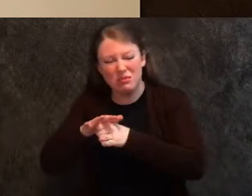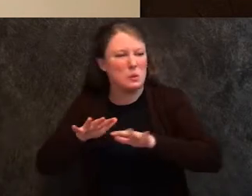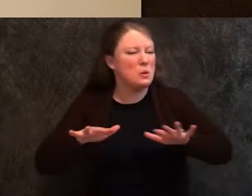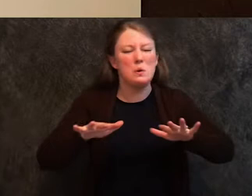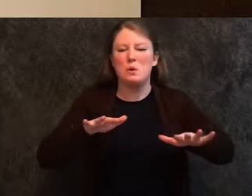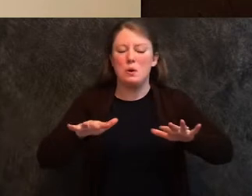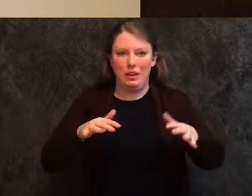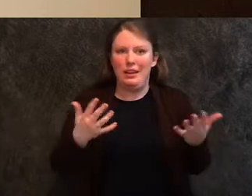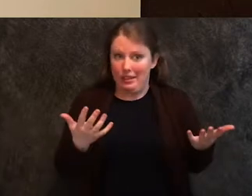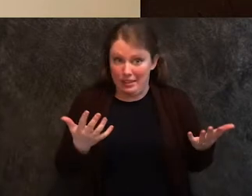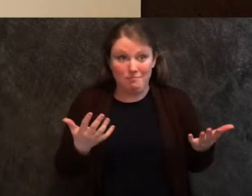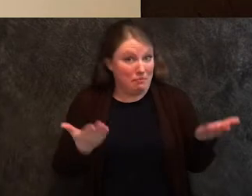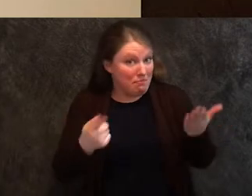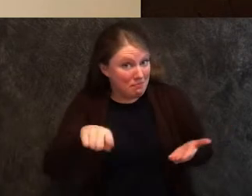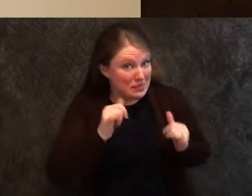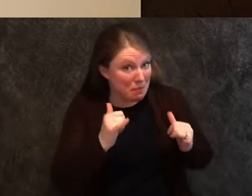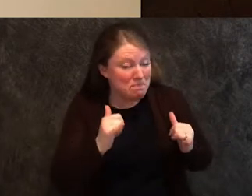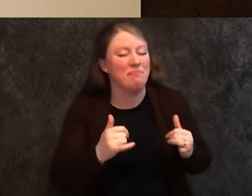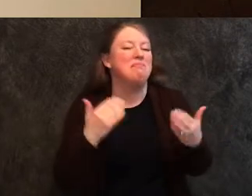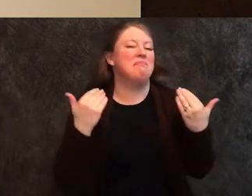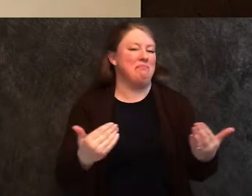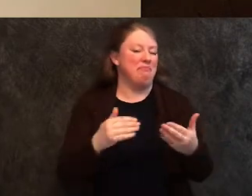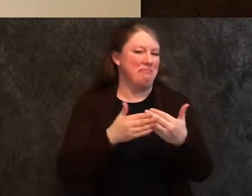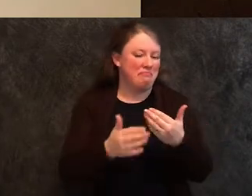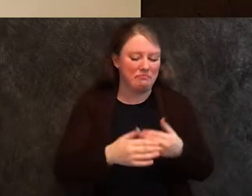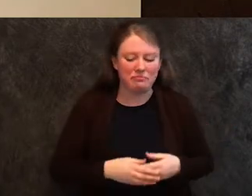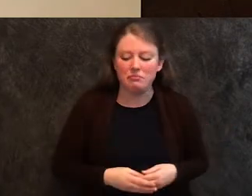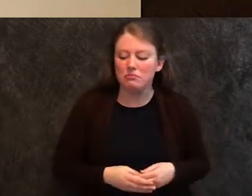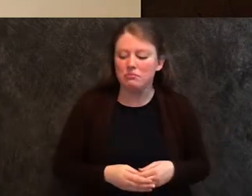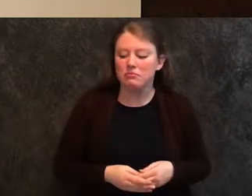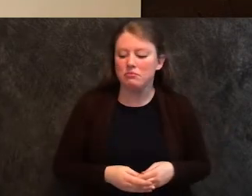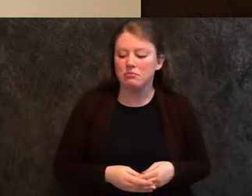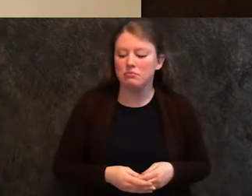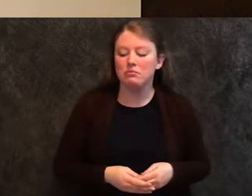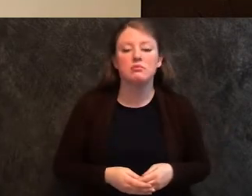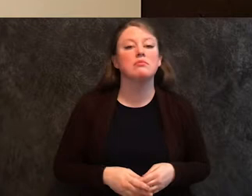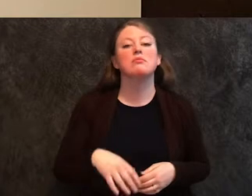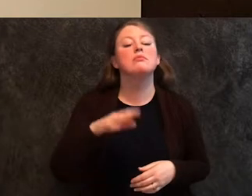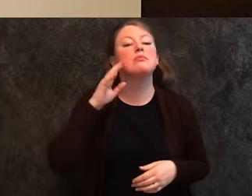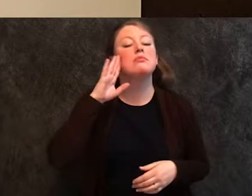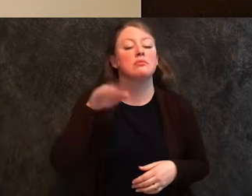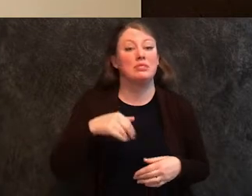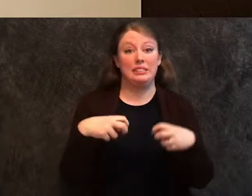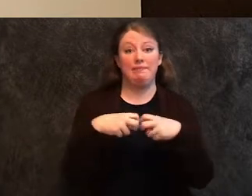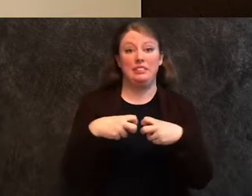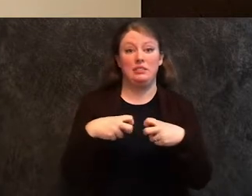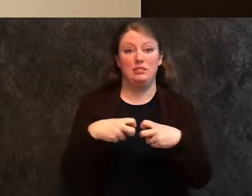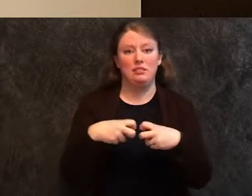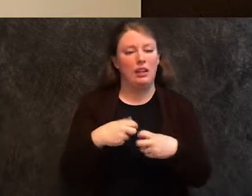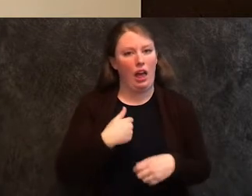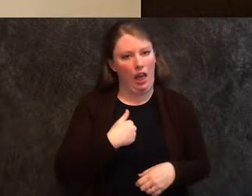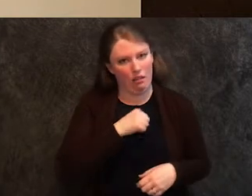time today. So here it is. If there's something you didn't know, is that pressure in physics. Now, I'm no mathematician or